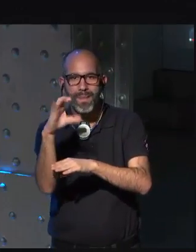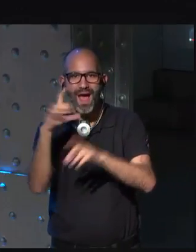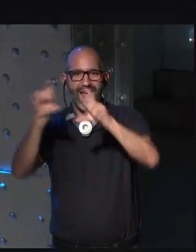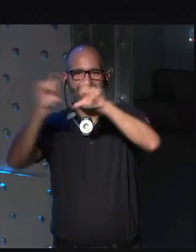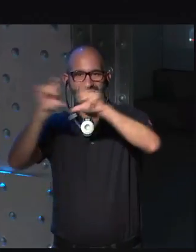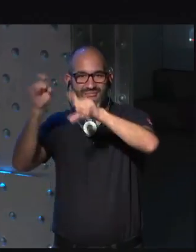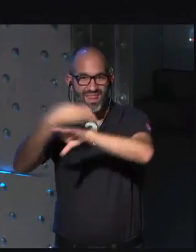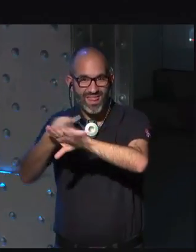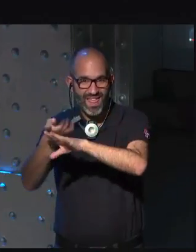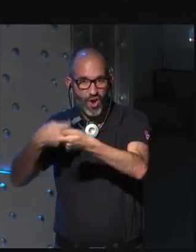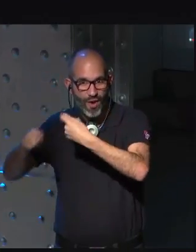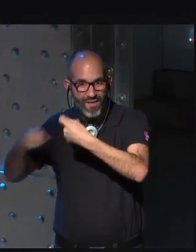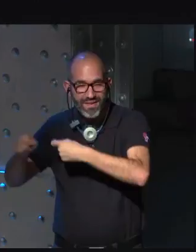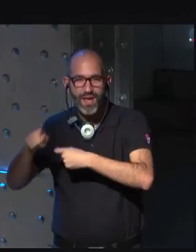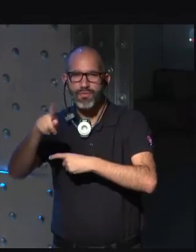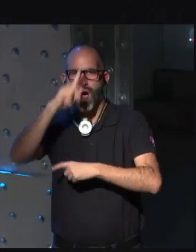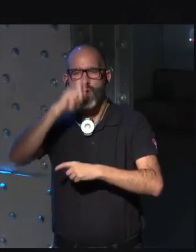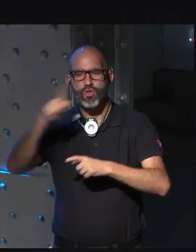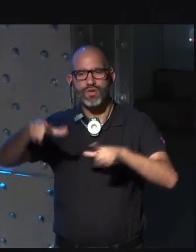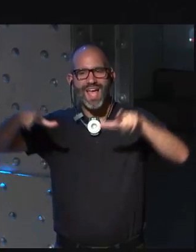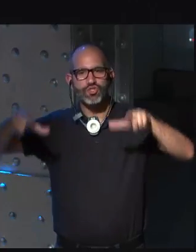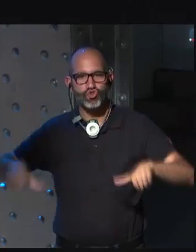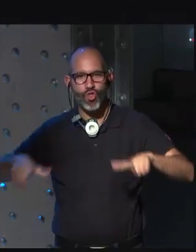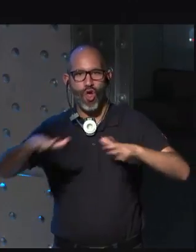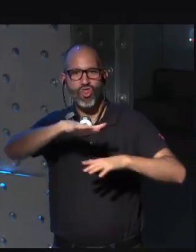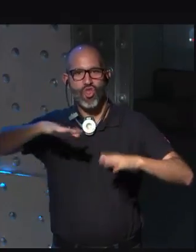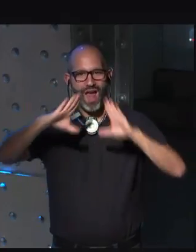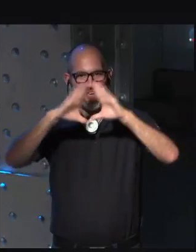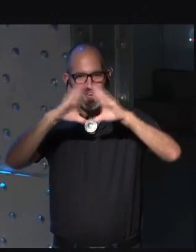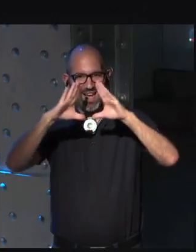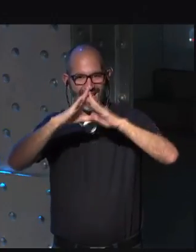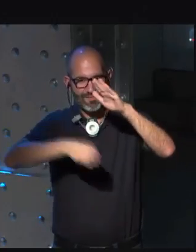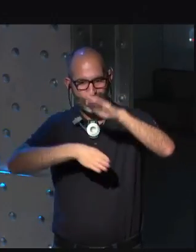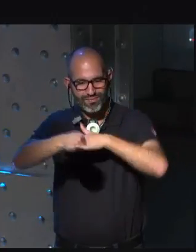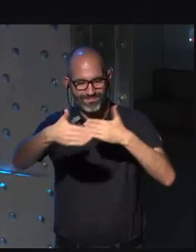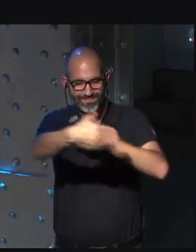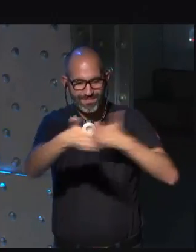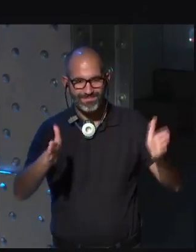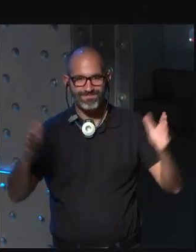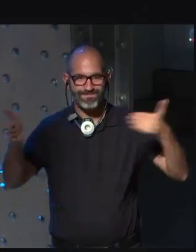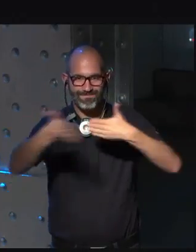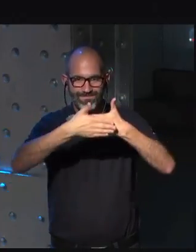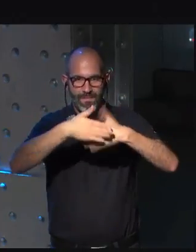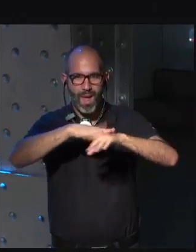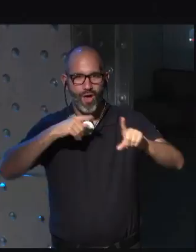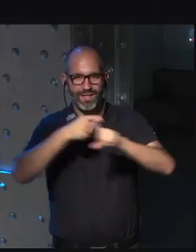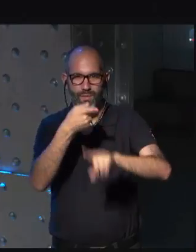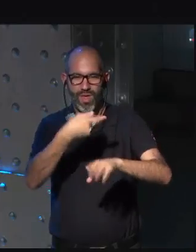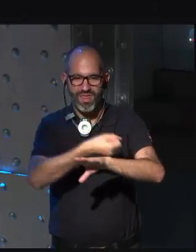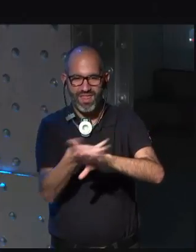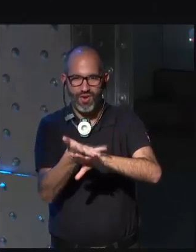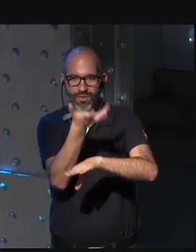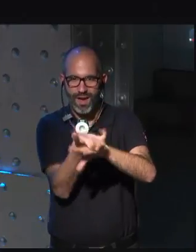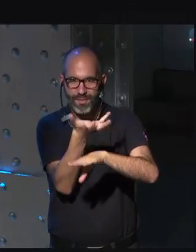church, recorded by engineers who learned the craft and science often in World War II. And to them, it wasn't an art, it was purely a science, but what